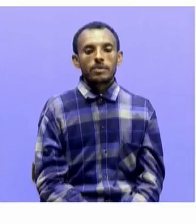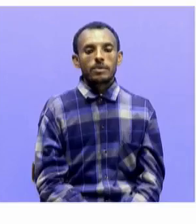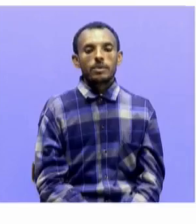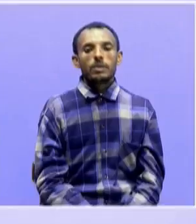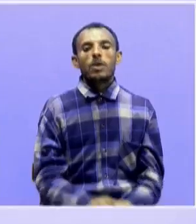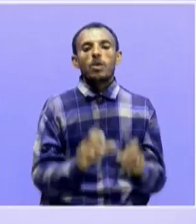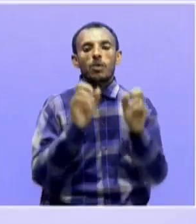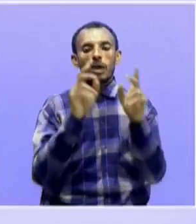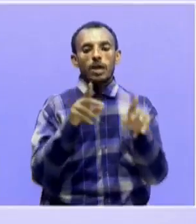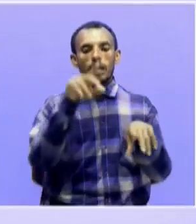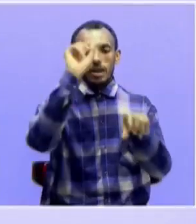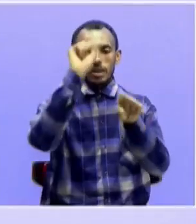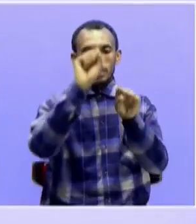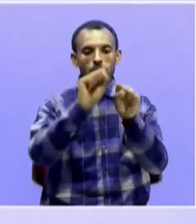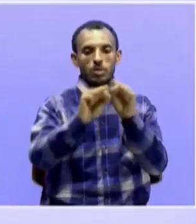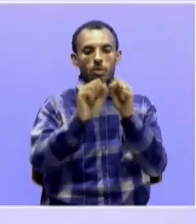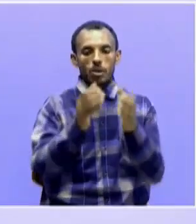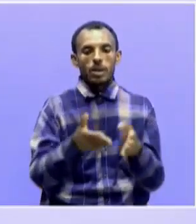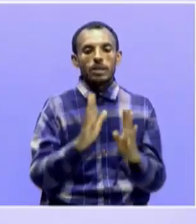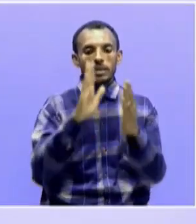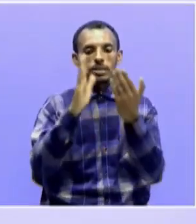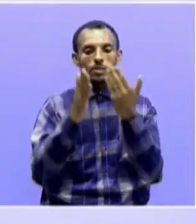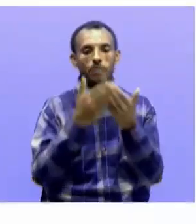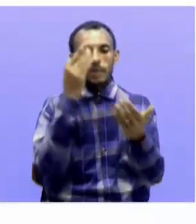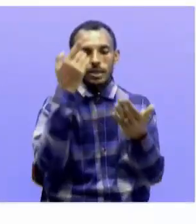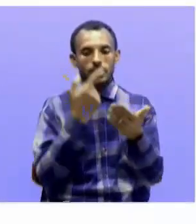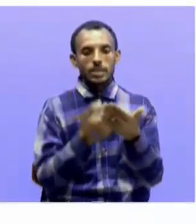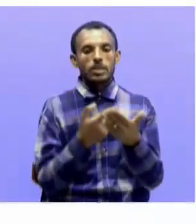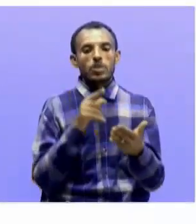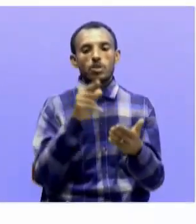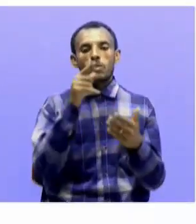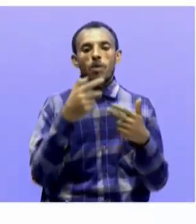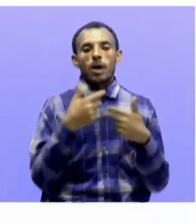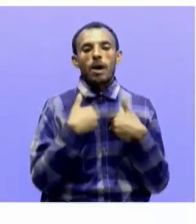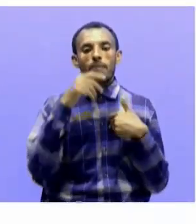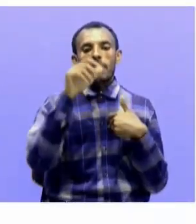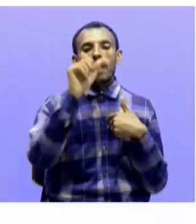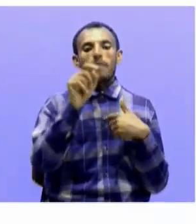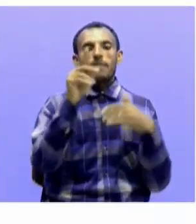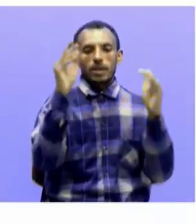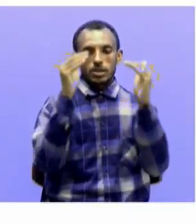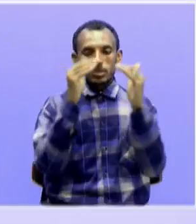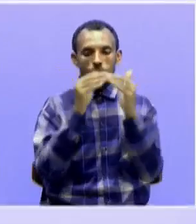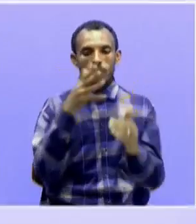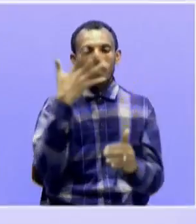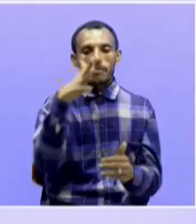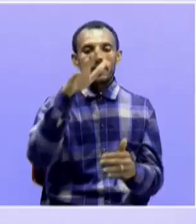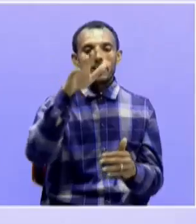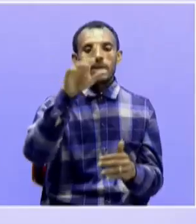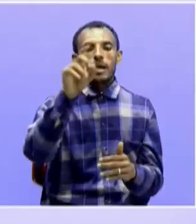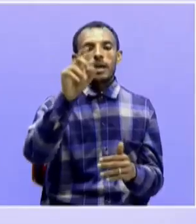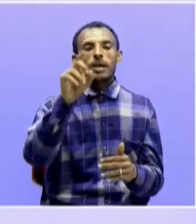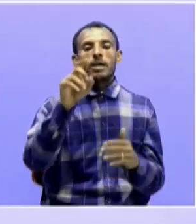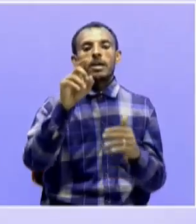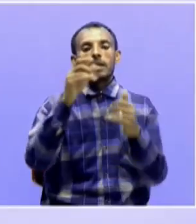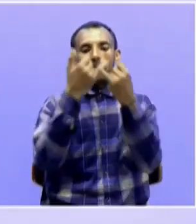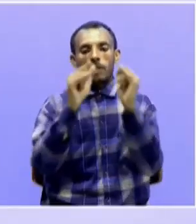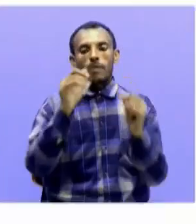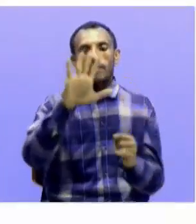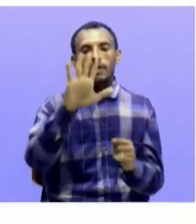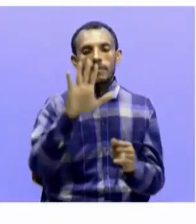Okay, so let's simplify this one. You have 11 is equal to 15 divided by 5. It is